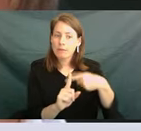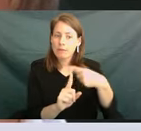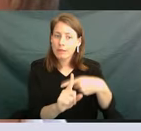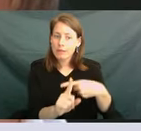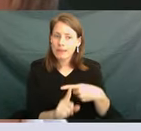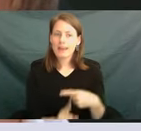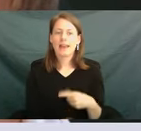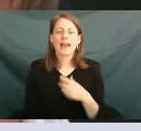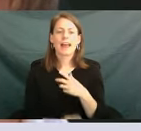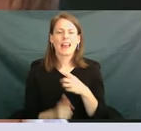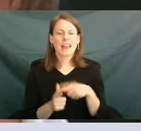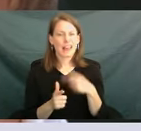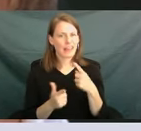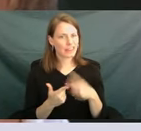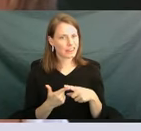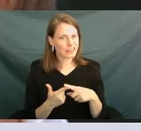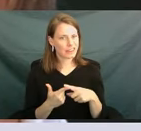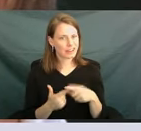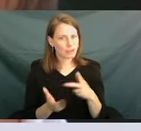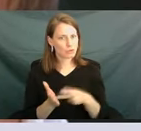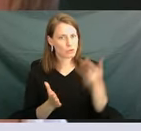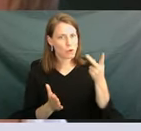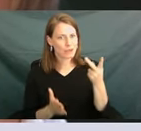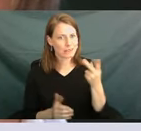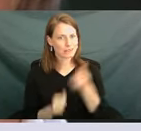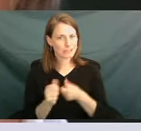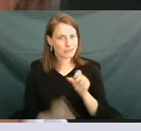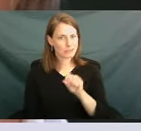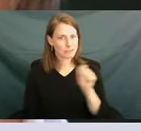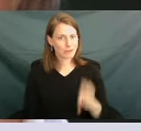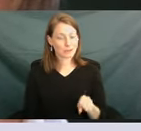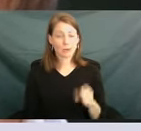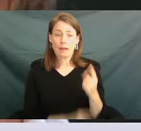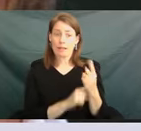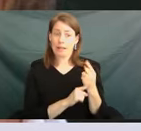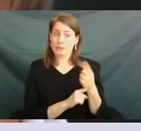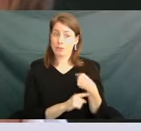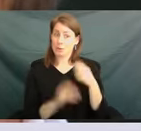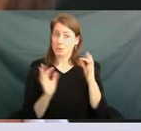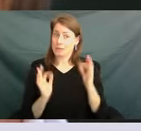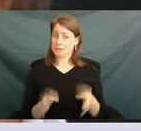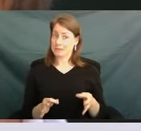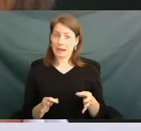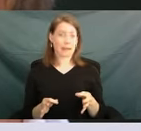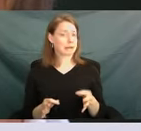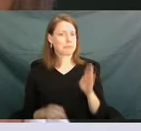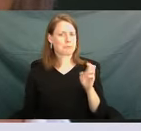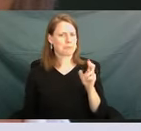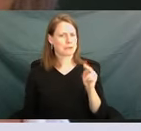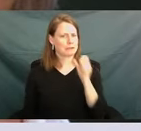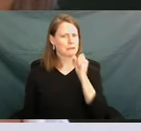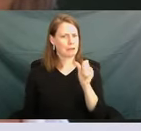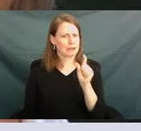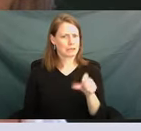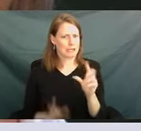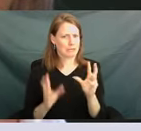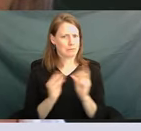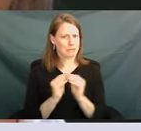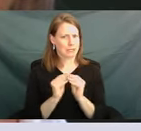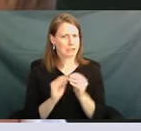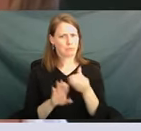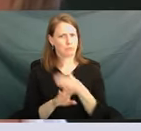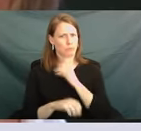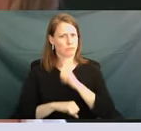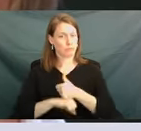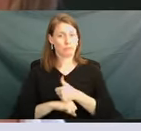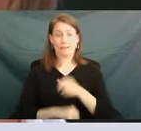need the meetings all the time, and if he wanted to carry on with his circle of friends, we could just reconvene that, and that's what we chose to do this